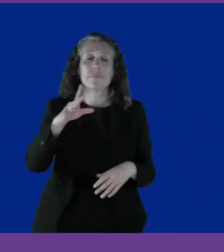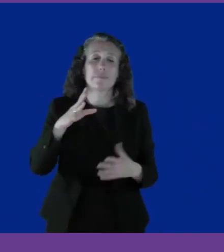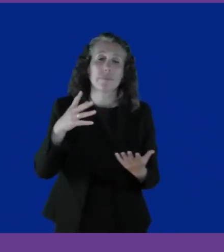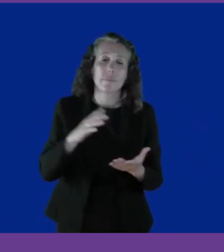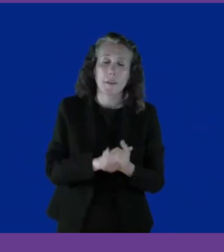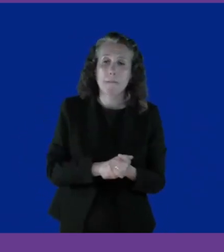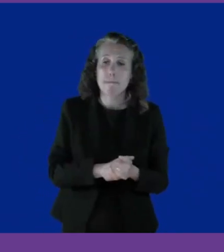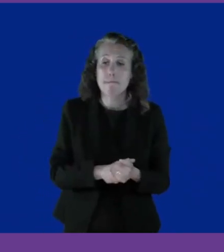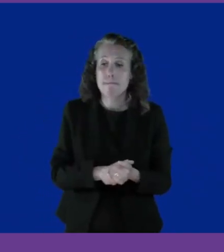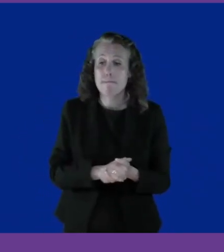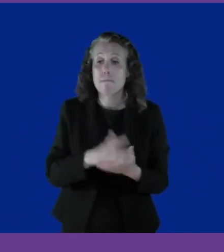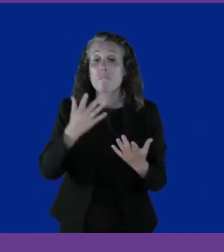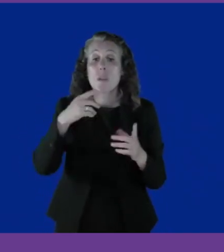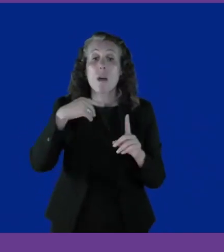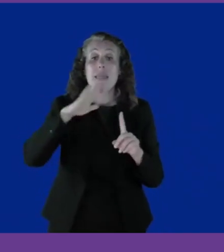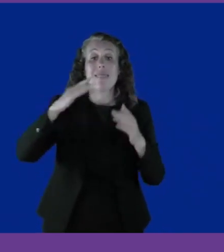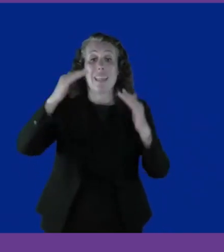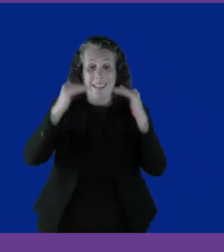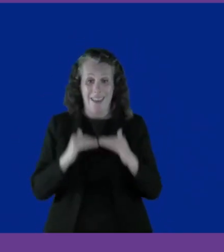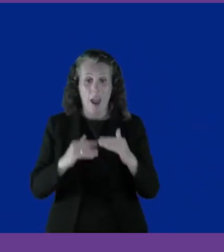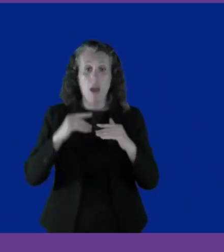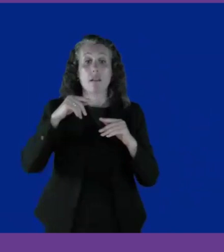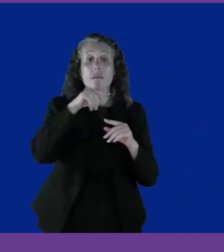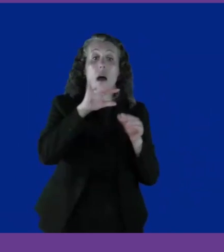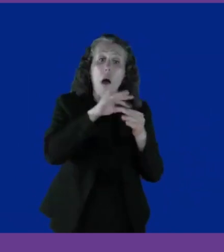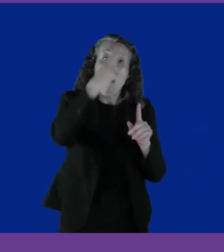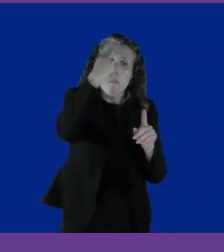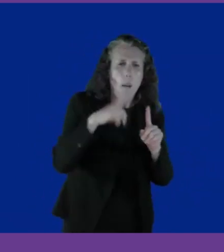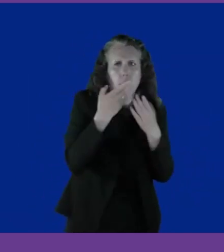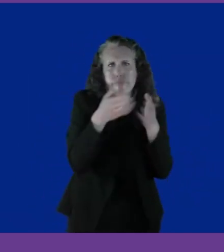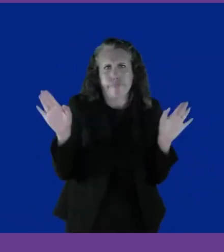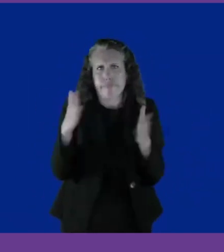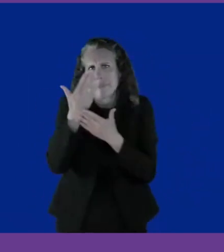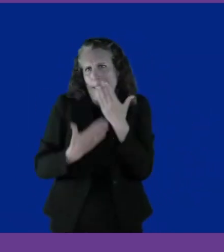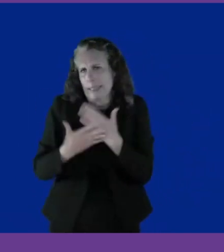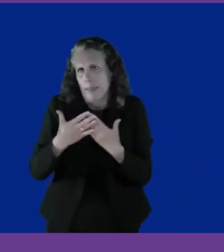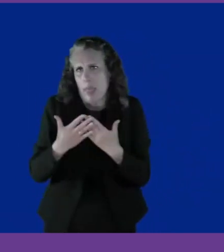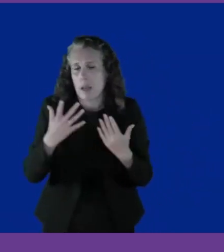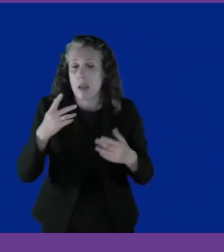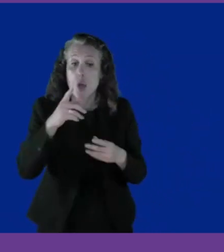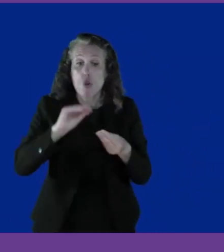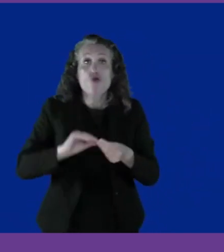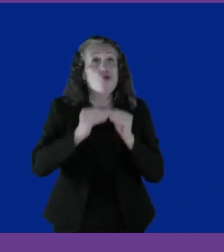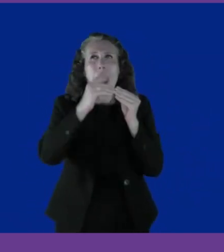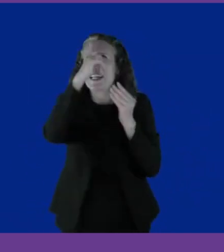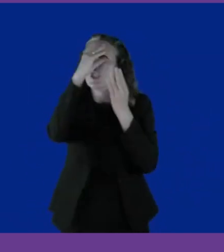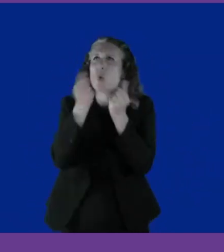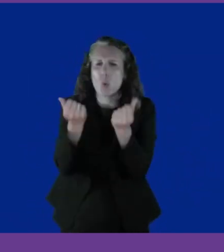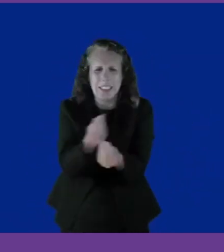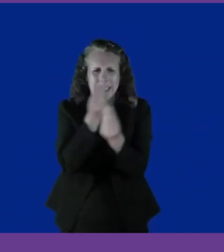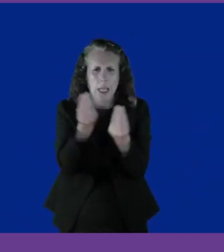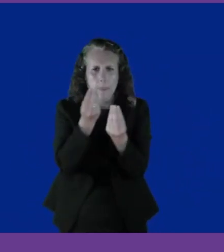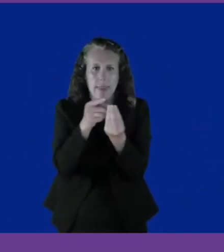people and people with disabilities, broadly speaking. I think working at scale and solutions that somehow are a